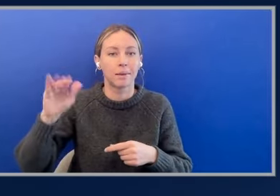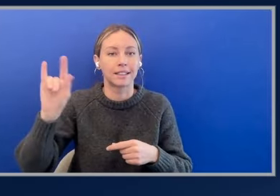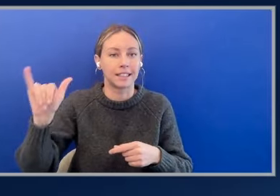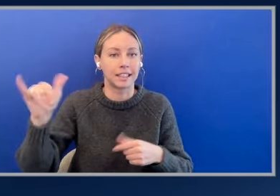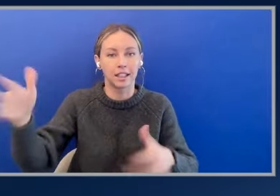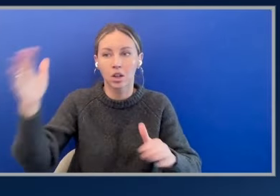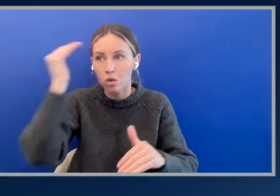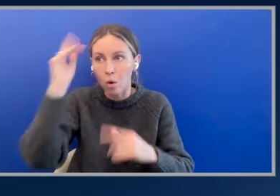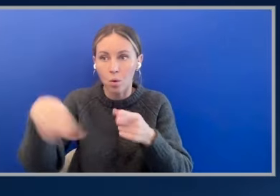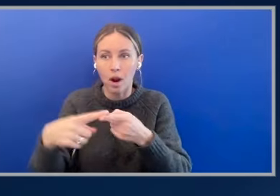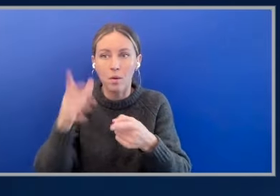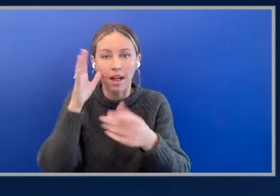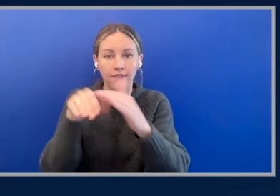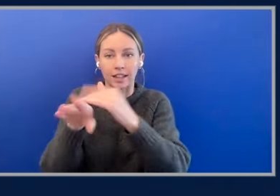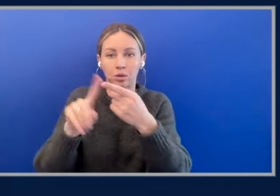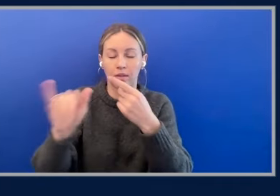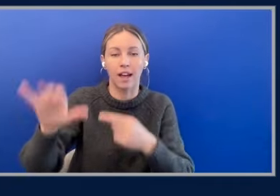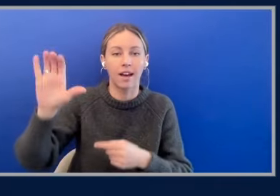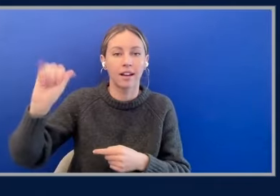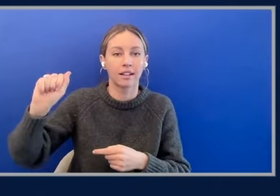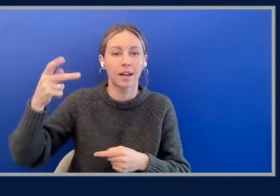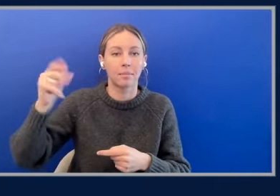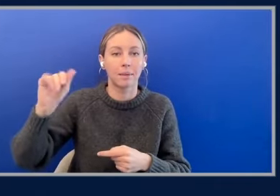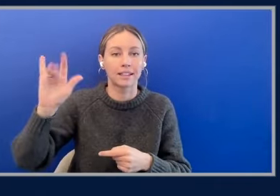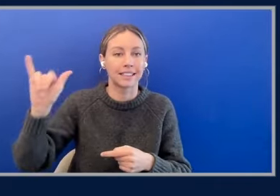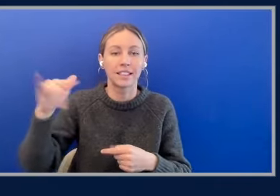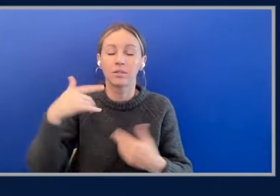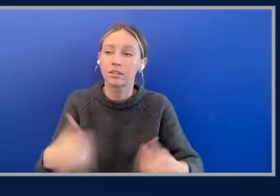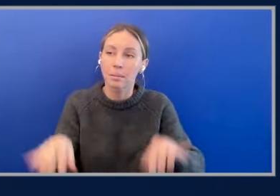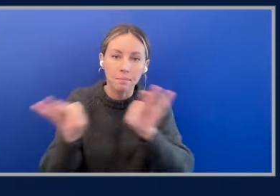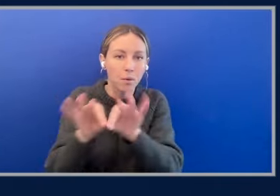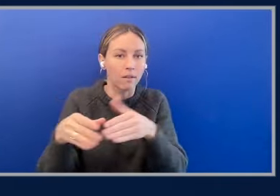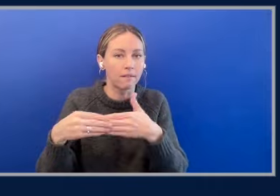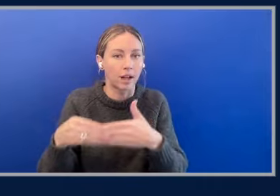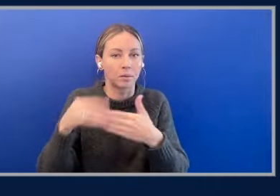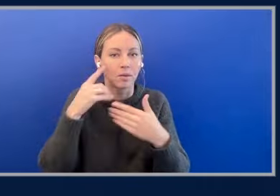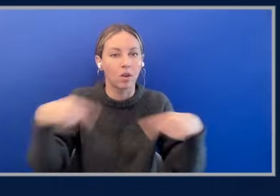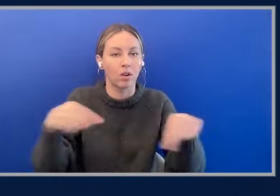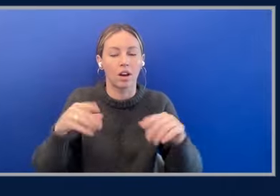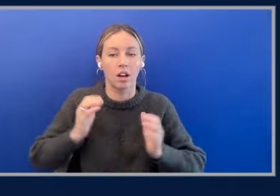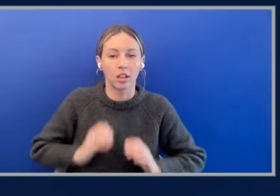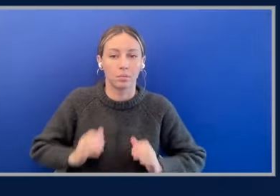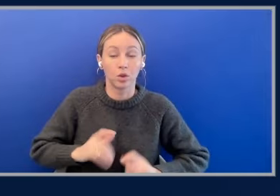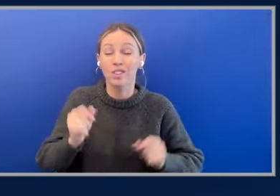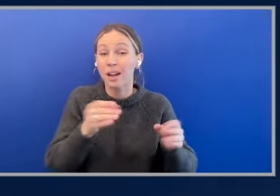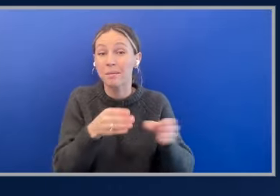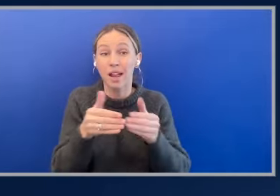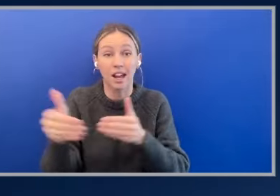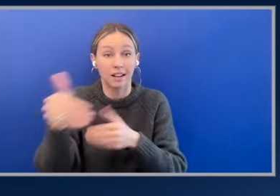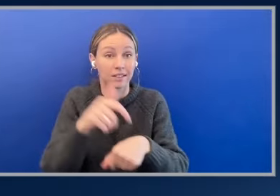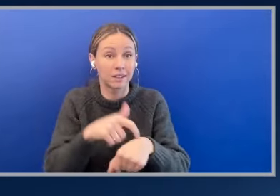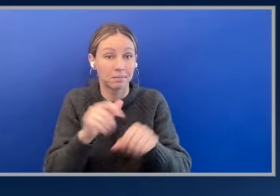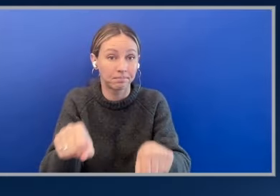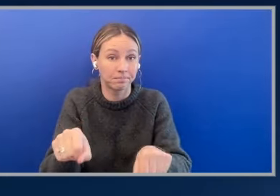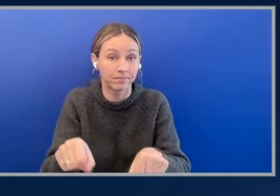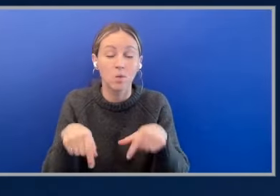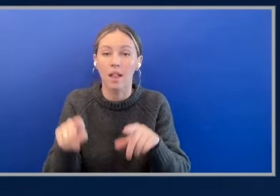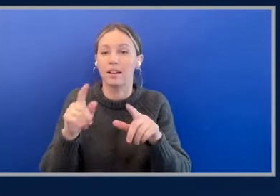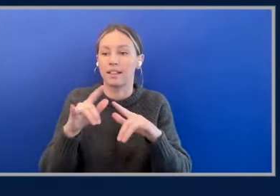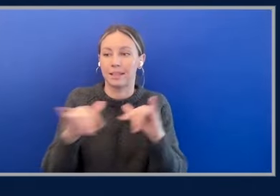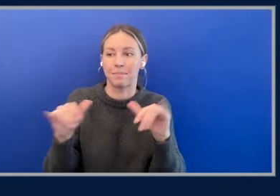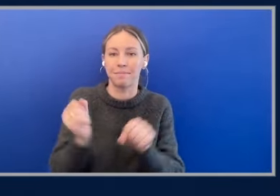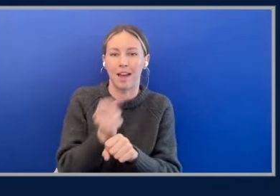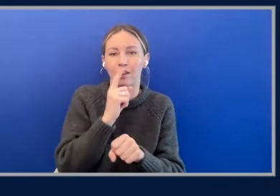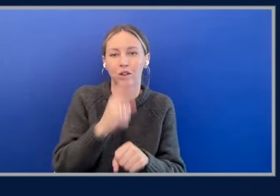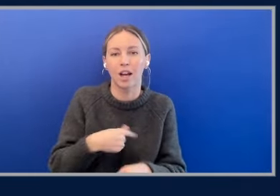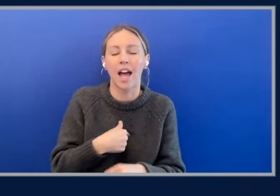access to the capacity, and this is a key flexibility for customers. And you can plan ahead of time while making sure that you respect your